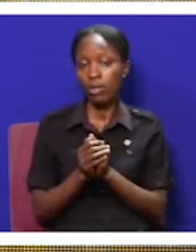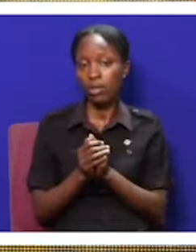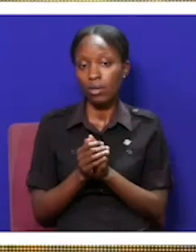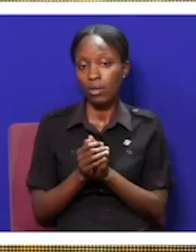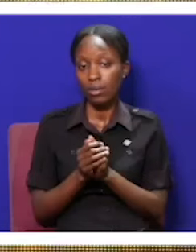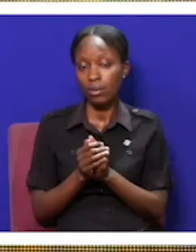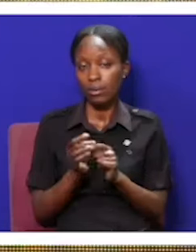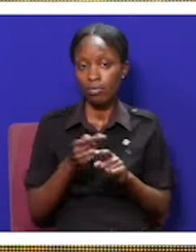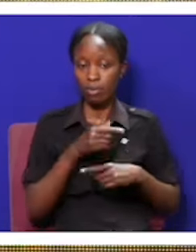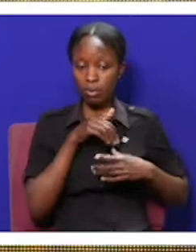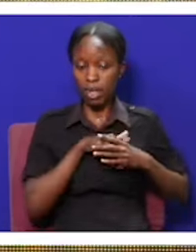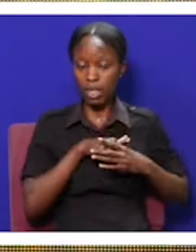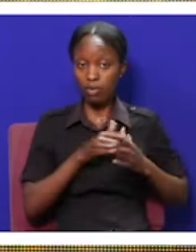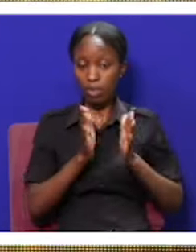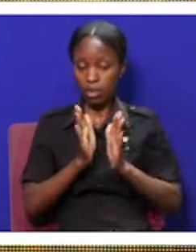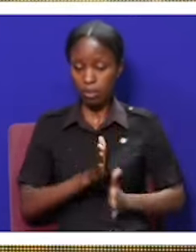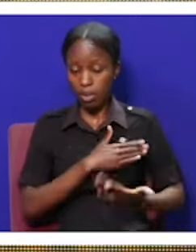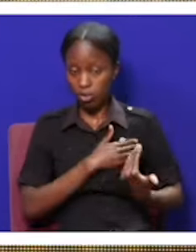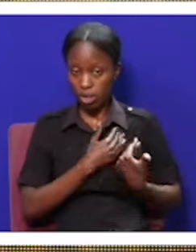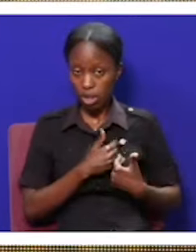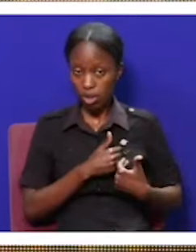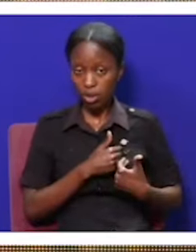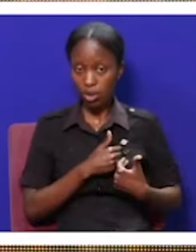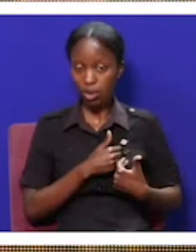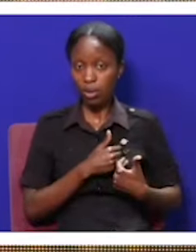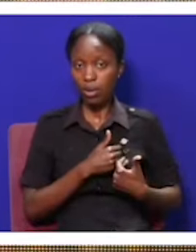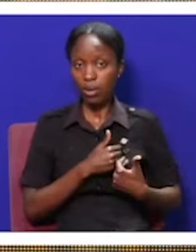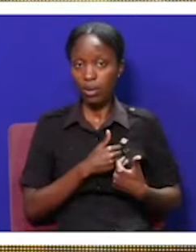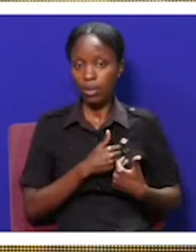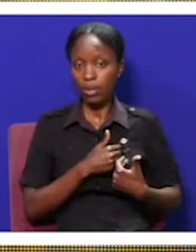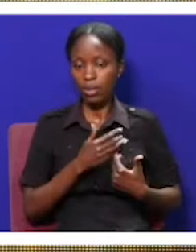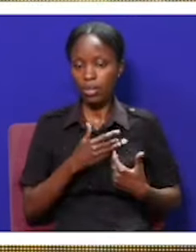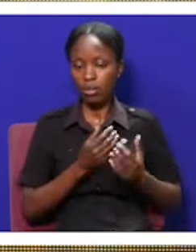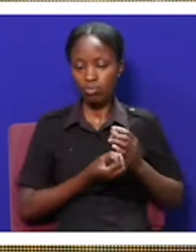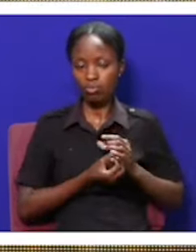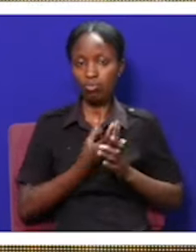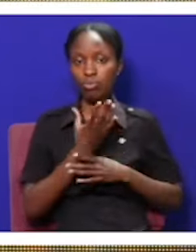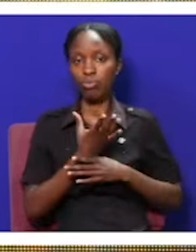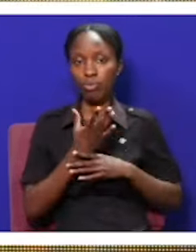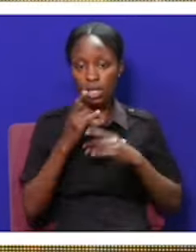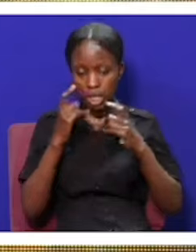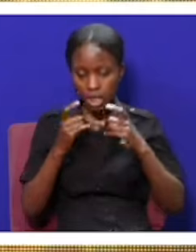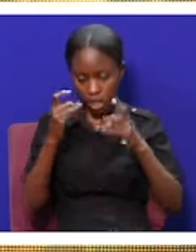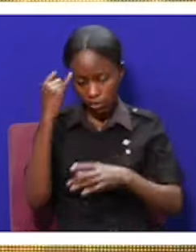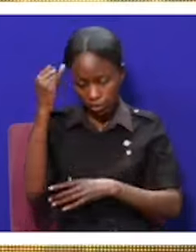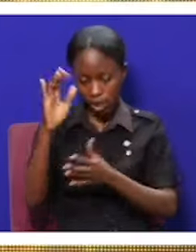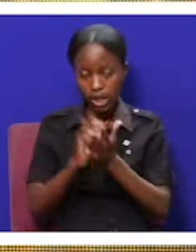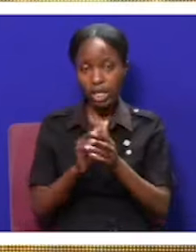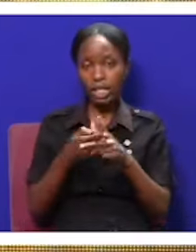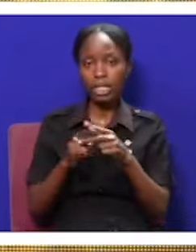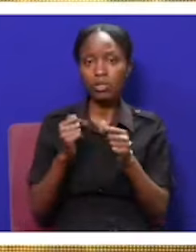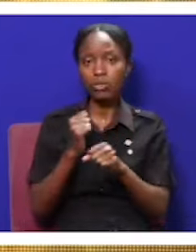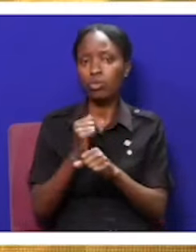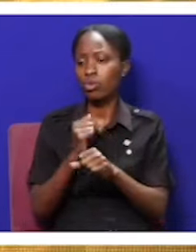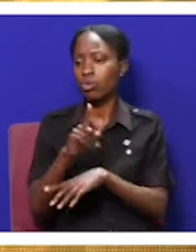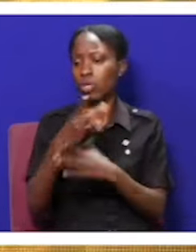from a person's heart, come the evil ideas which lead him to do immoral things, to rob,